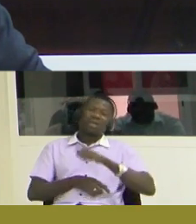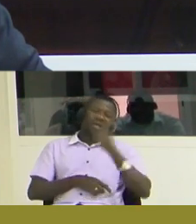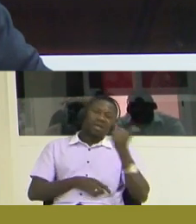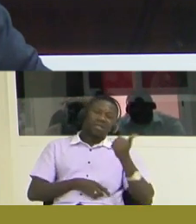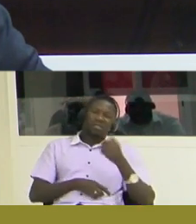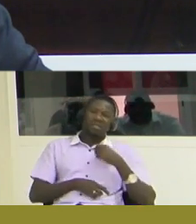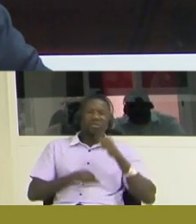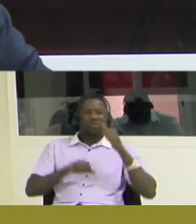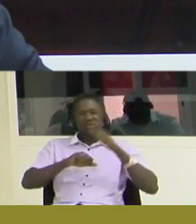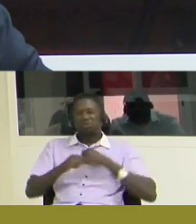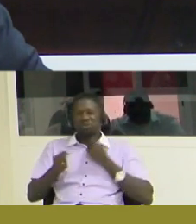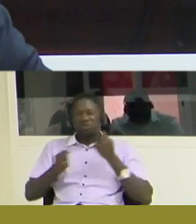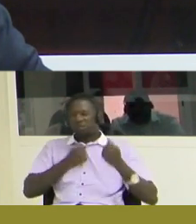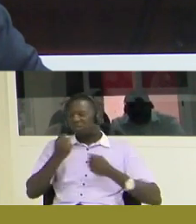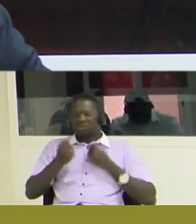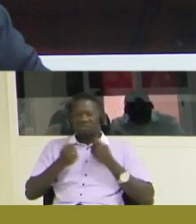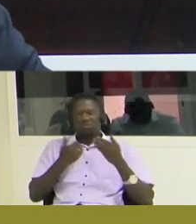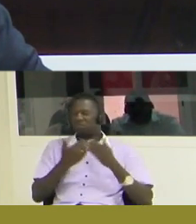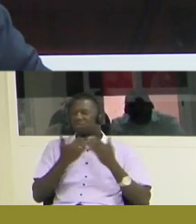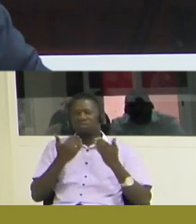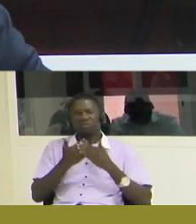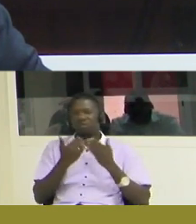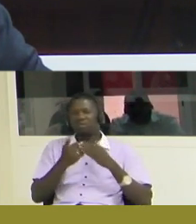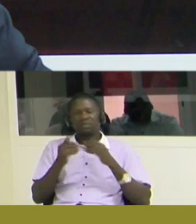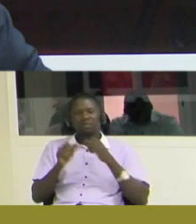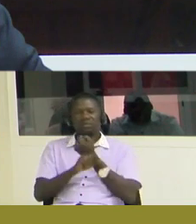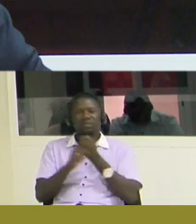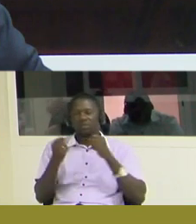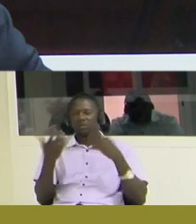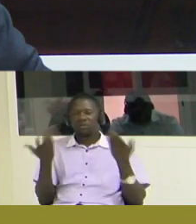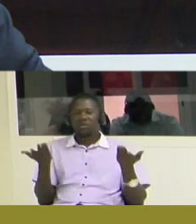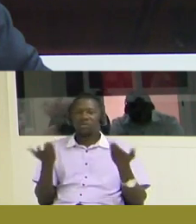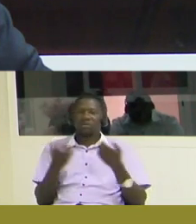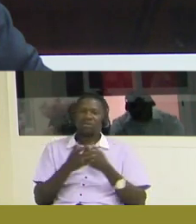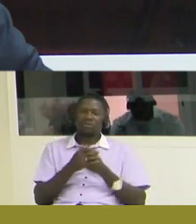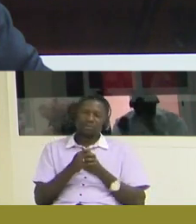much more he comes across some difficulties